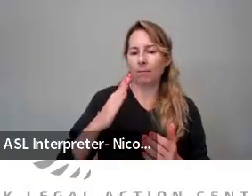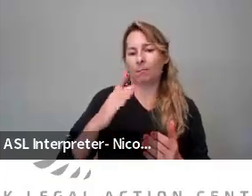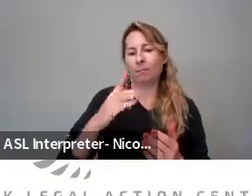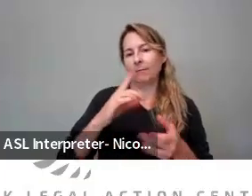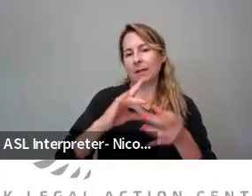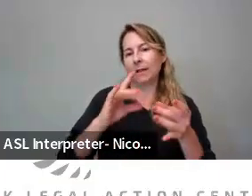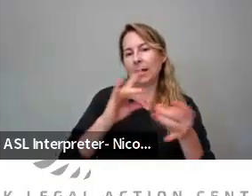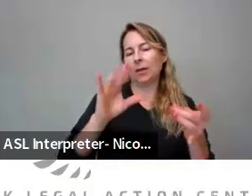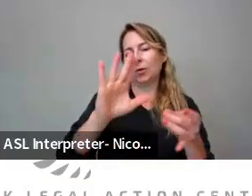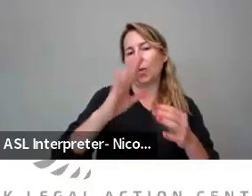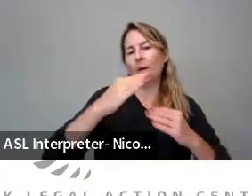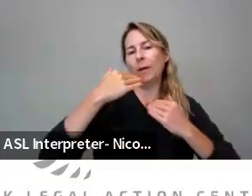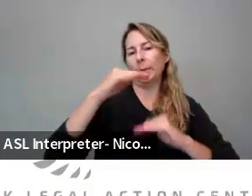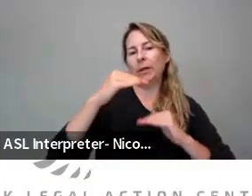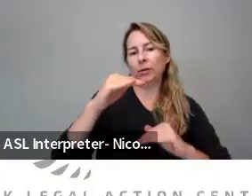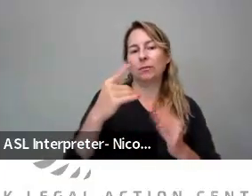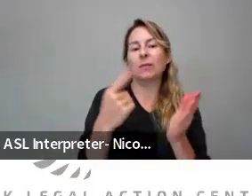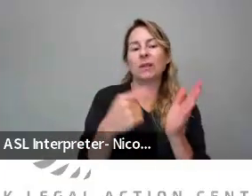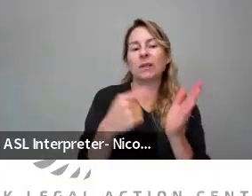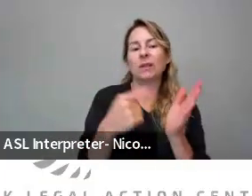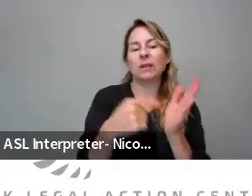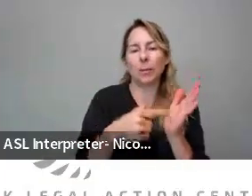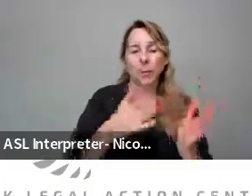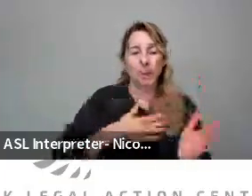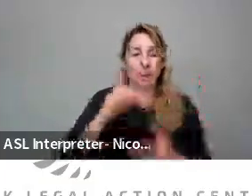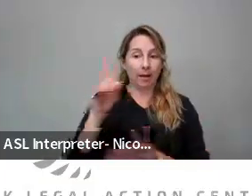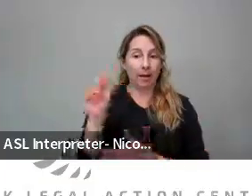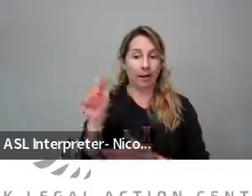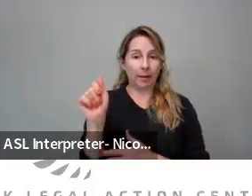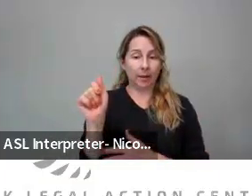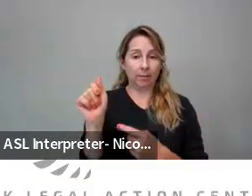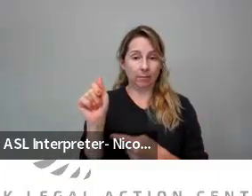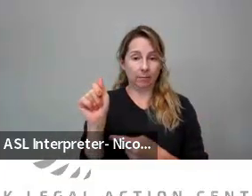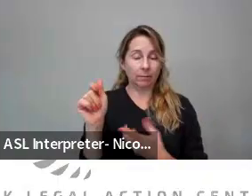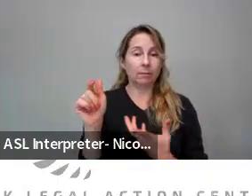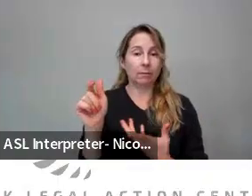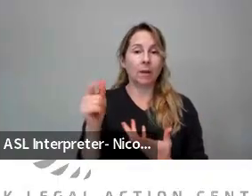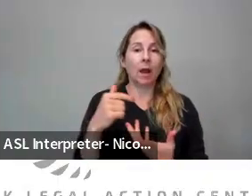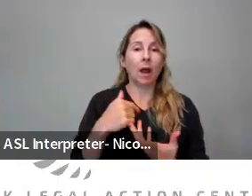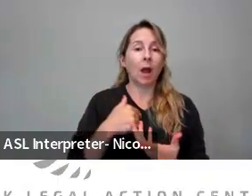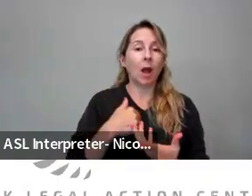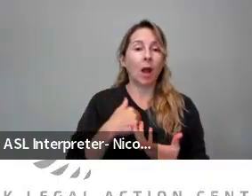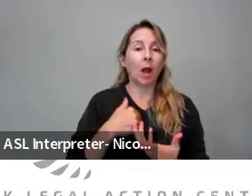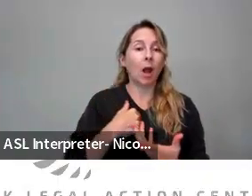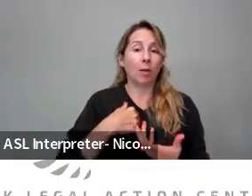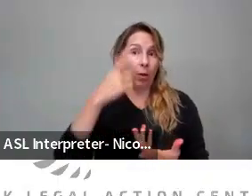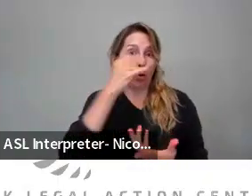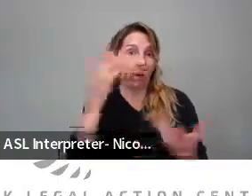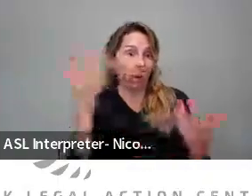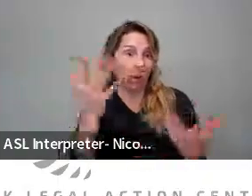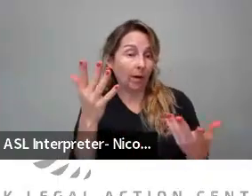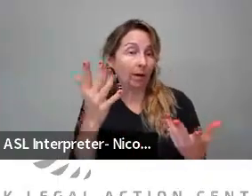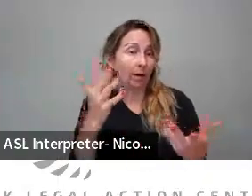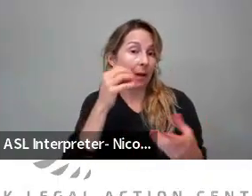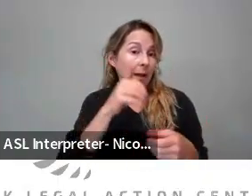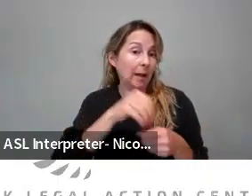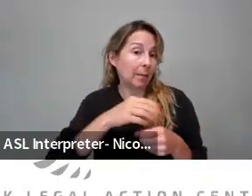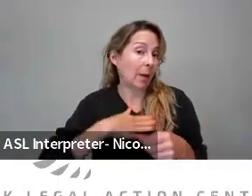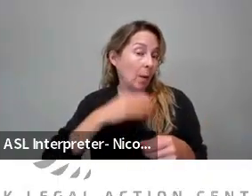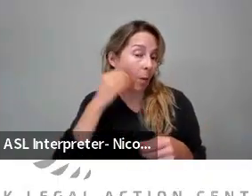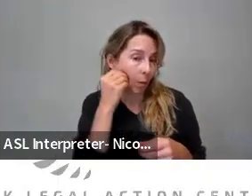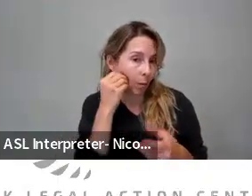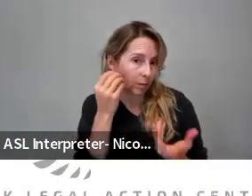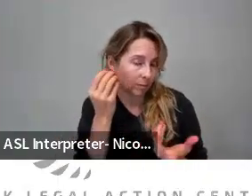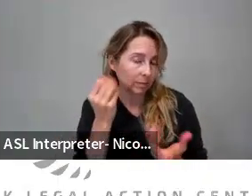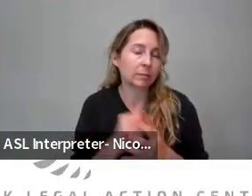this disability. Here's how the disability affects me within my housing context. So you will give